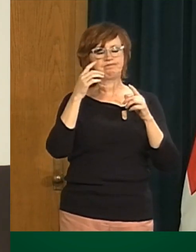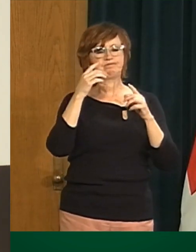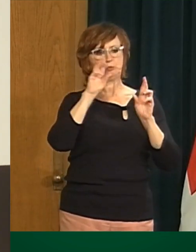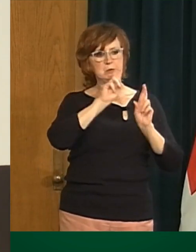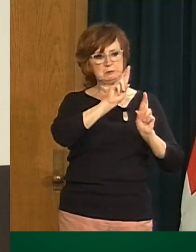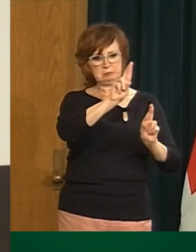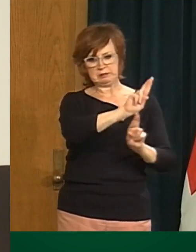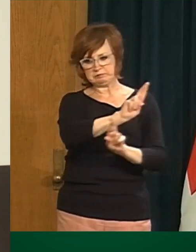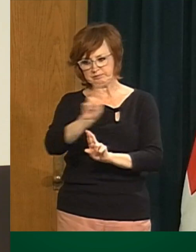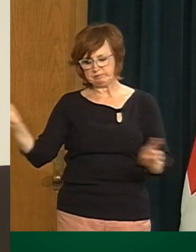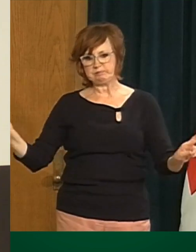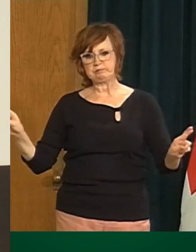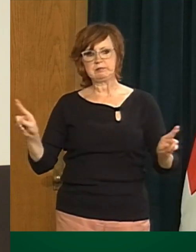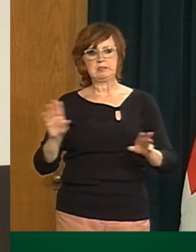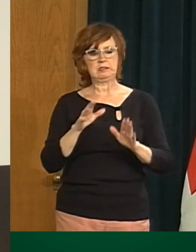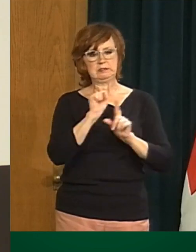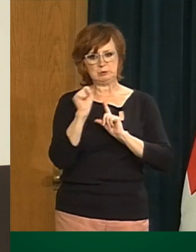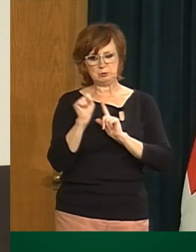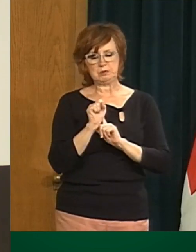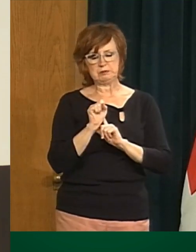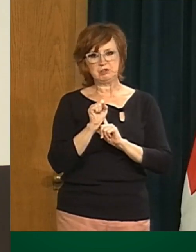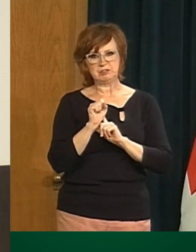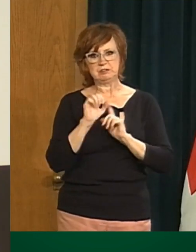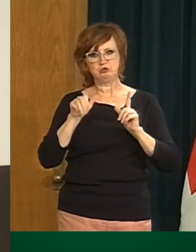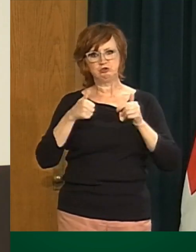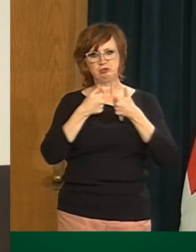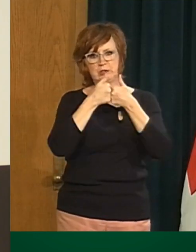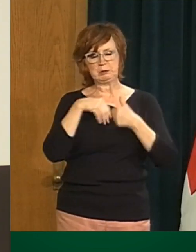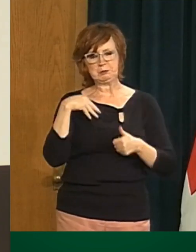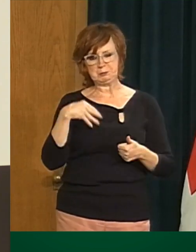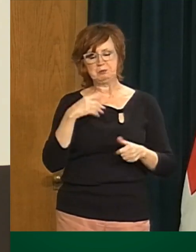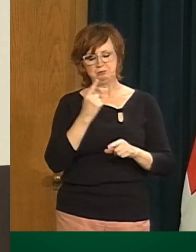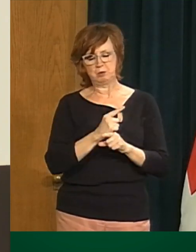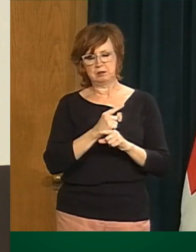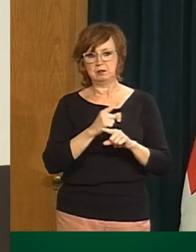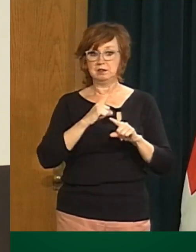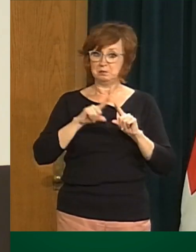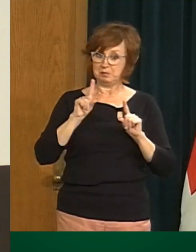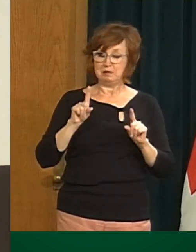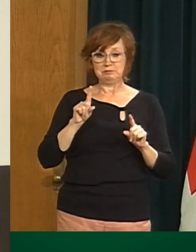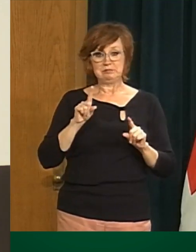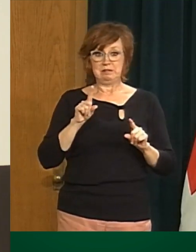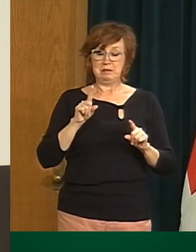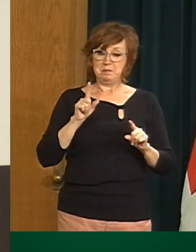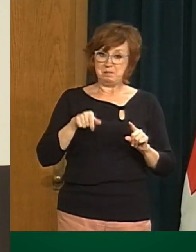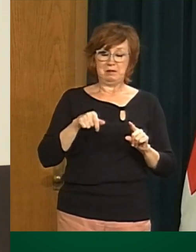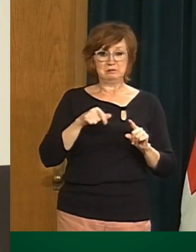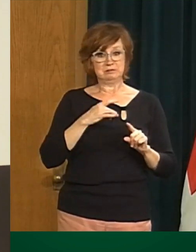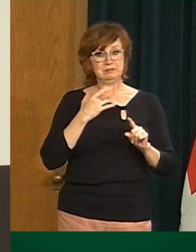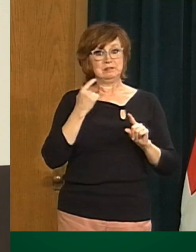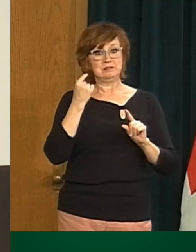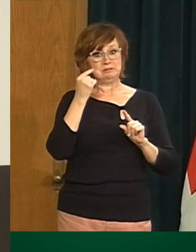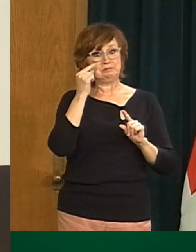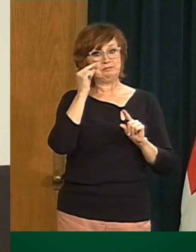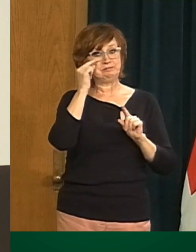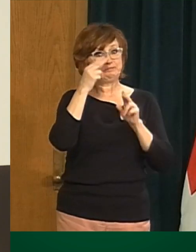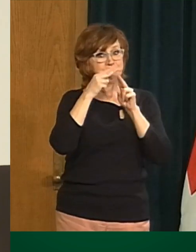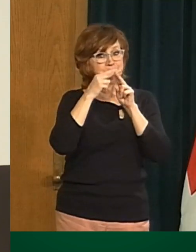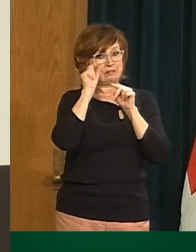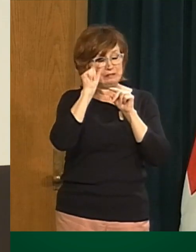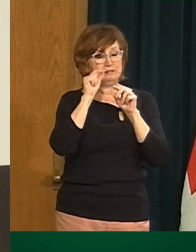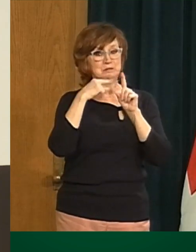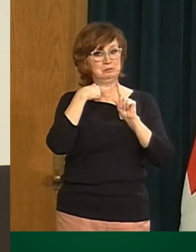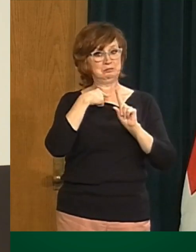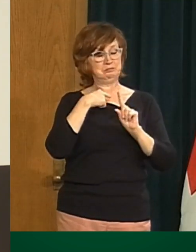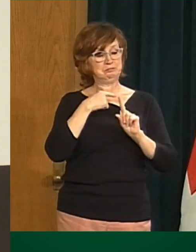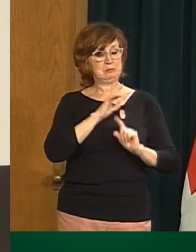others, I appreciate that, but we have to look at it from all the positives we have in Saskatchewan, where it is easy, and we've seen that it is